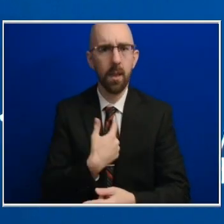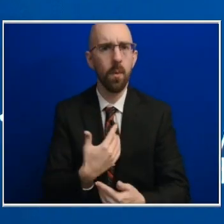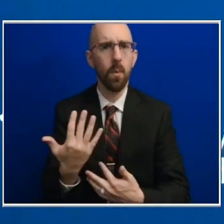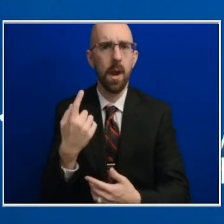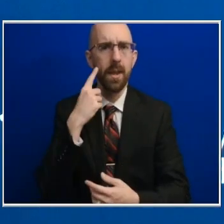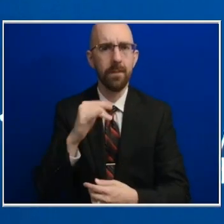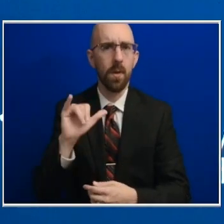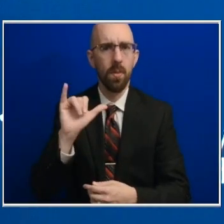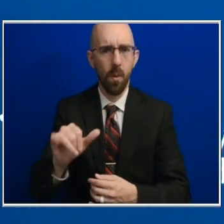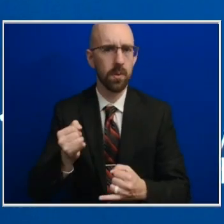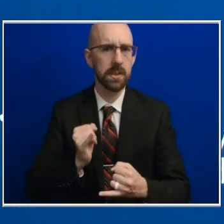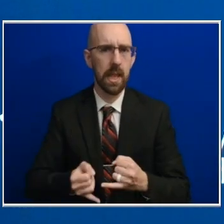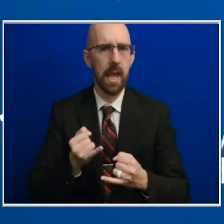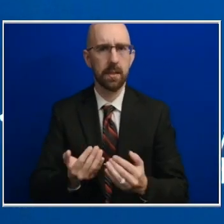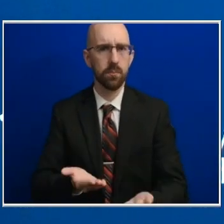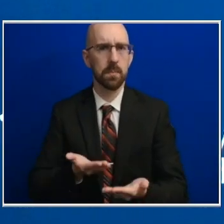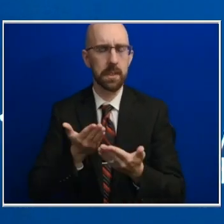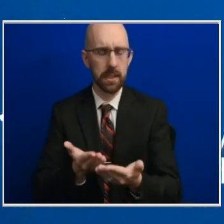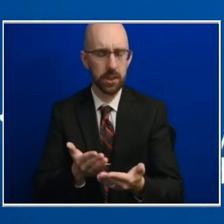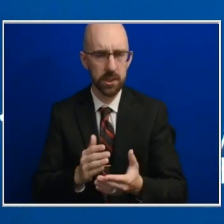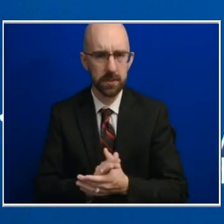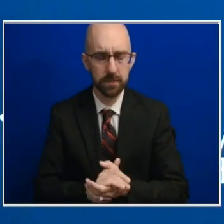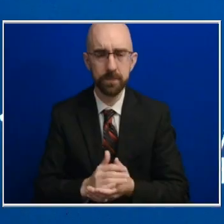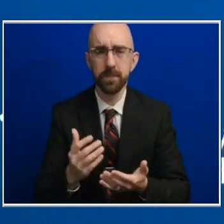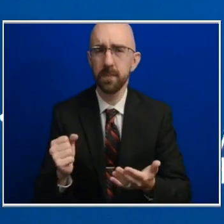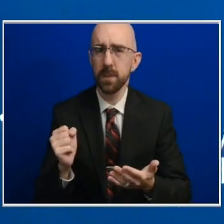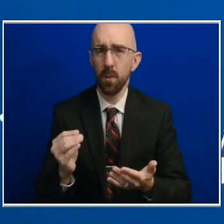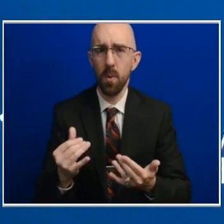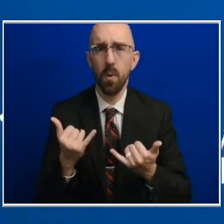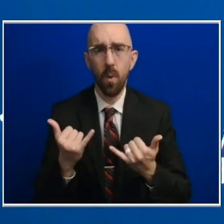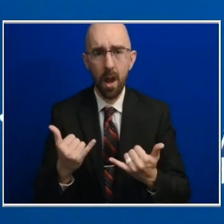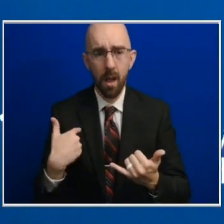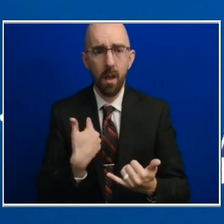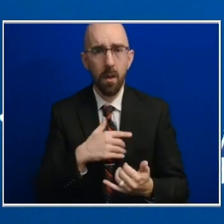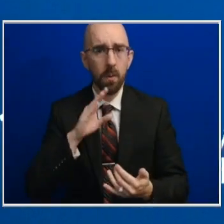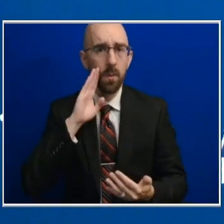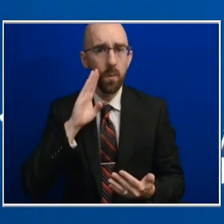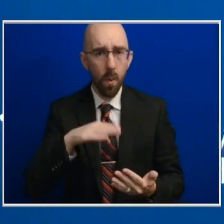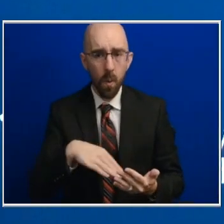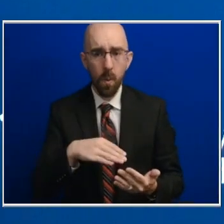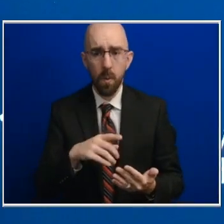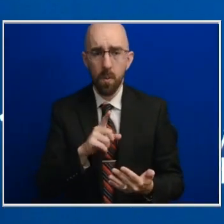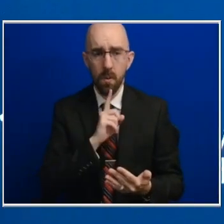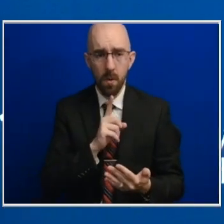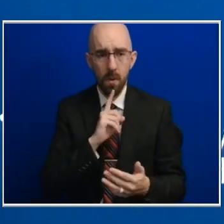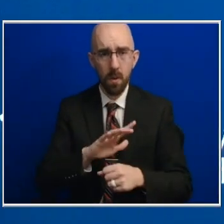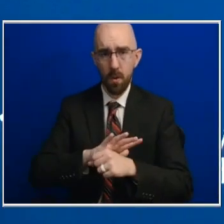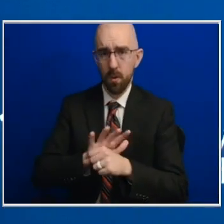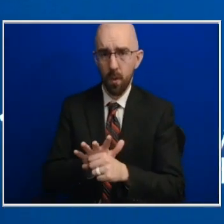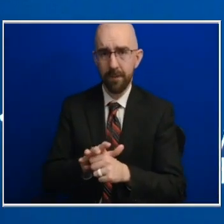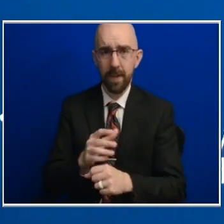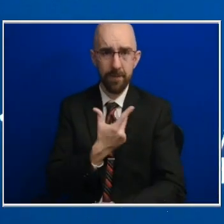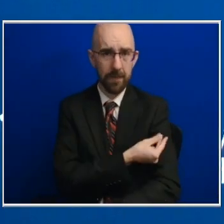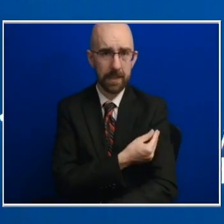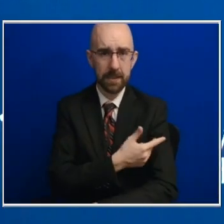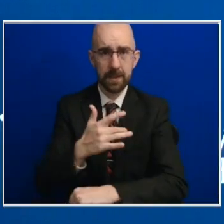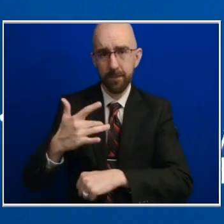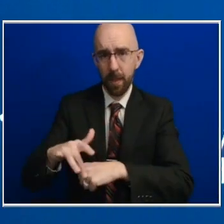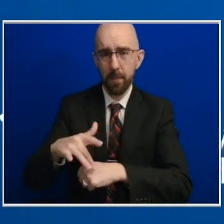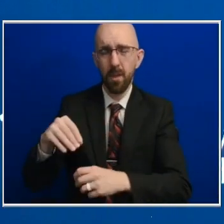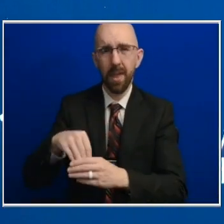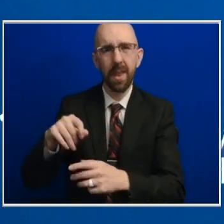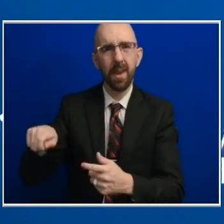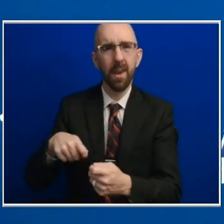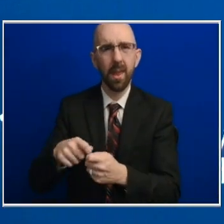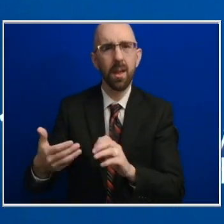final recommendations. And so right now we know that there are COVID vaccines available in certain communities. Certainly we